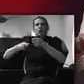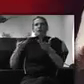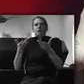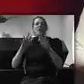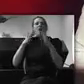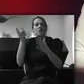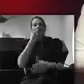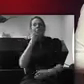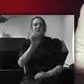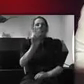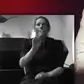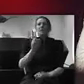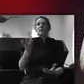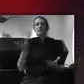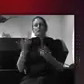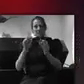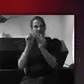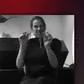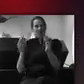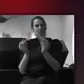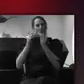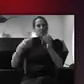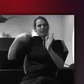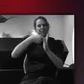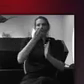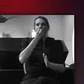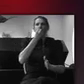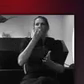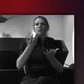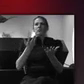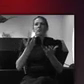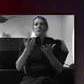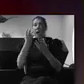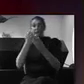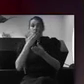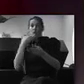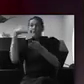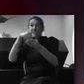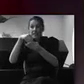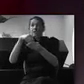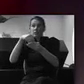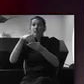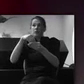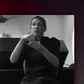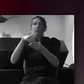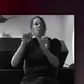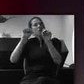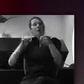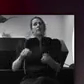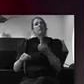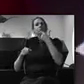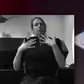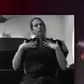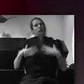sugars, supplements that can help build and modulate your immune system, supplements that can